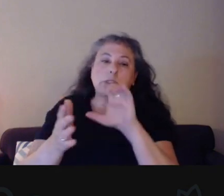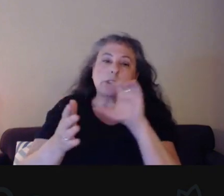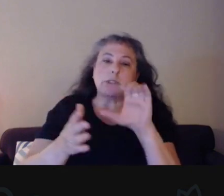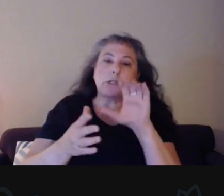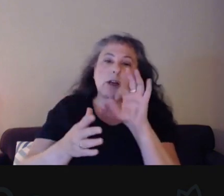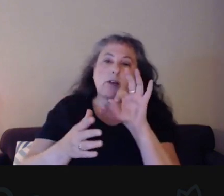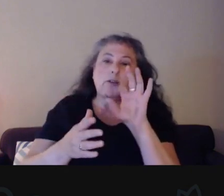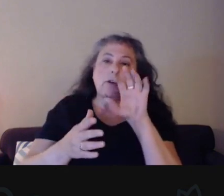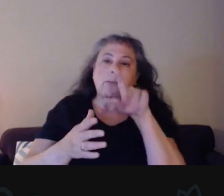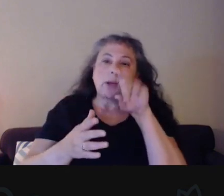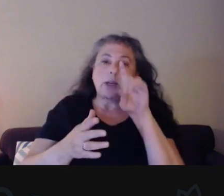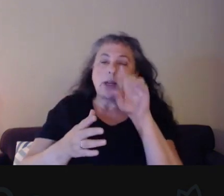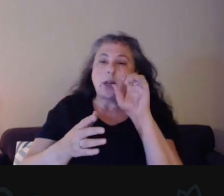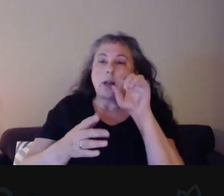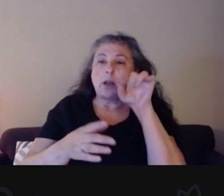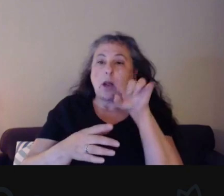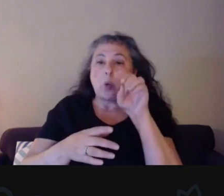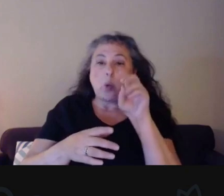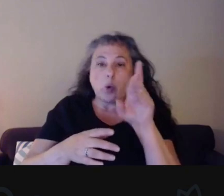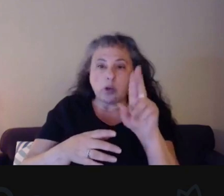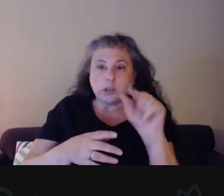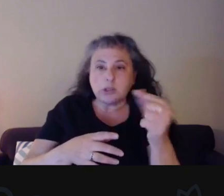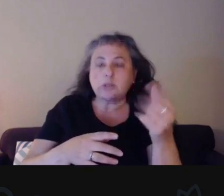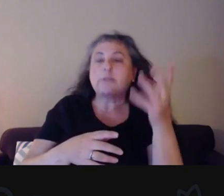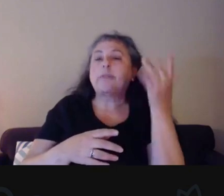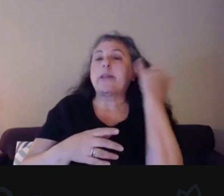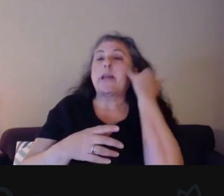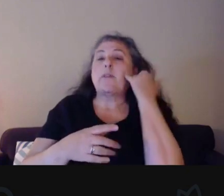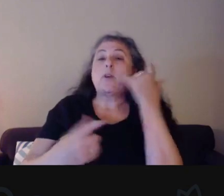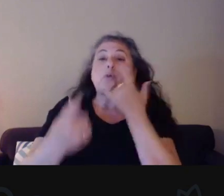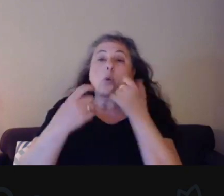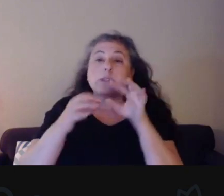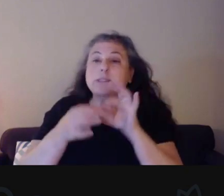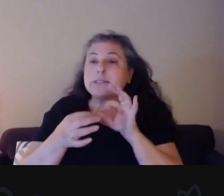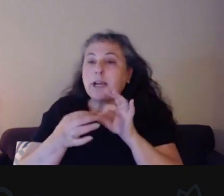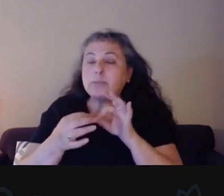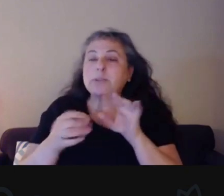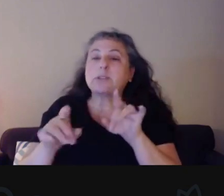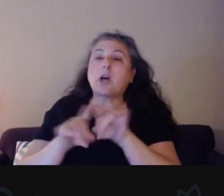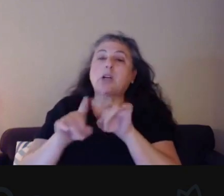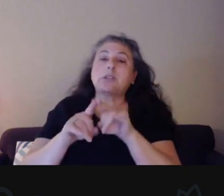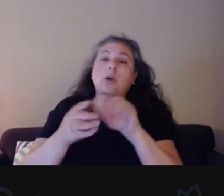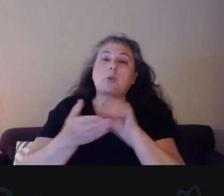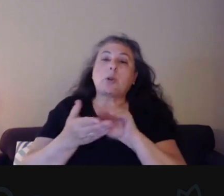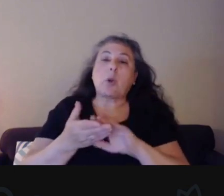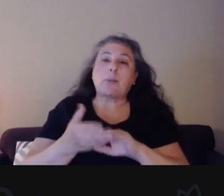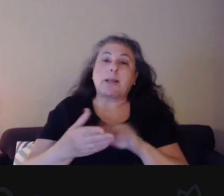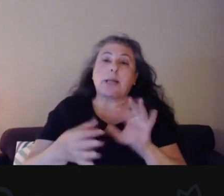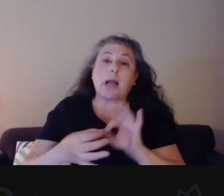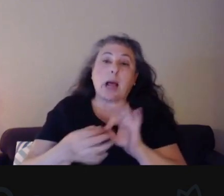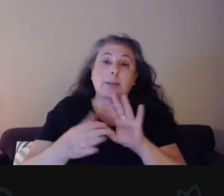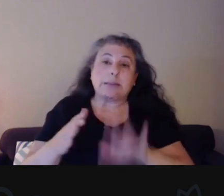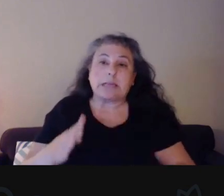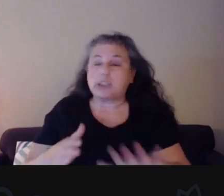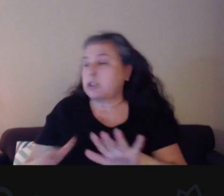ccfpd.org. Should you have any questions or comments over the course of tonight's program, feel free to also put those down in the comment section below.